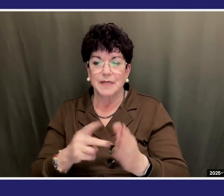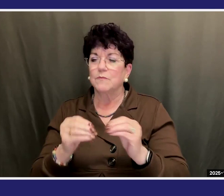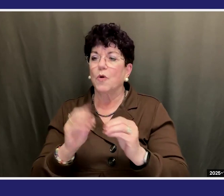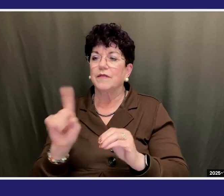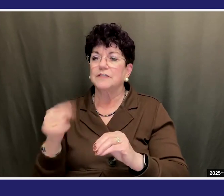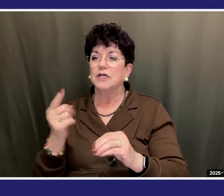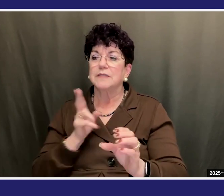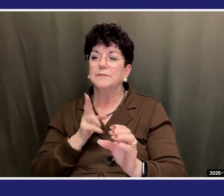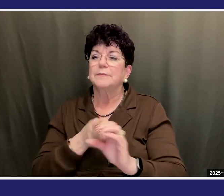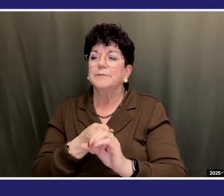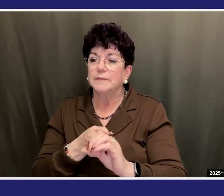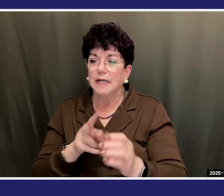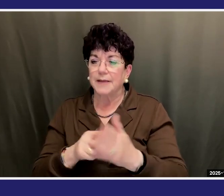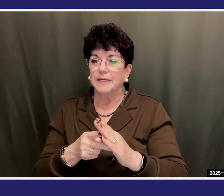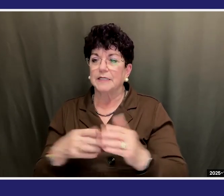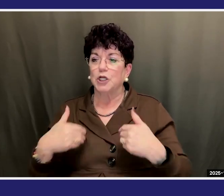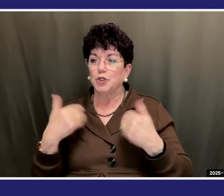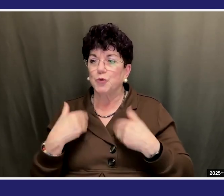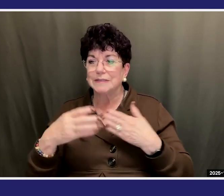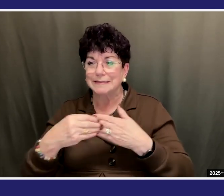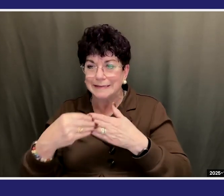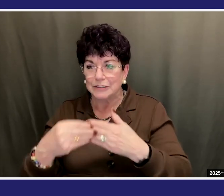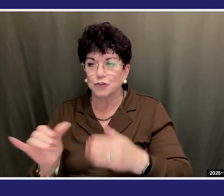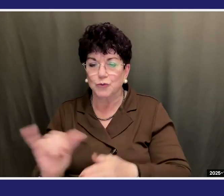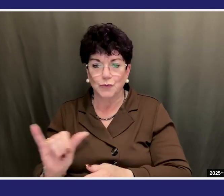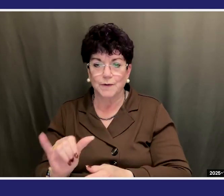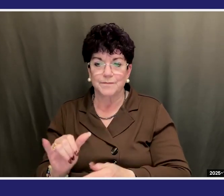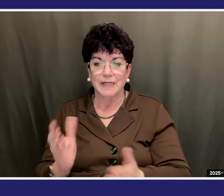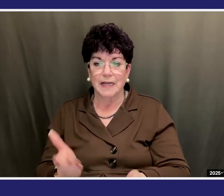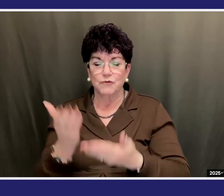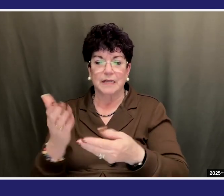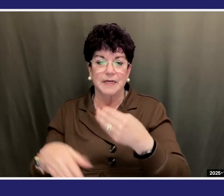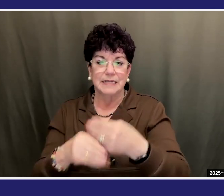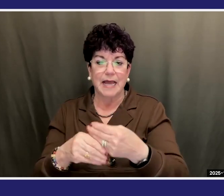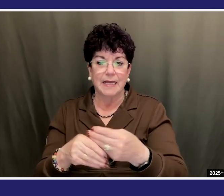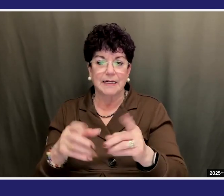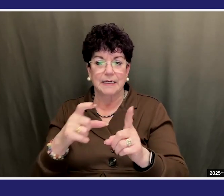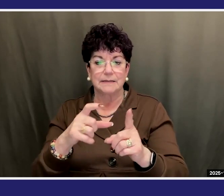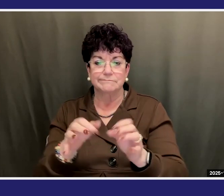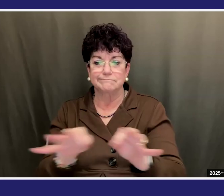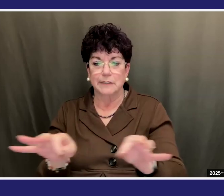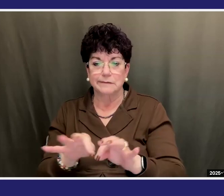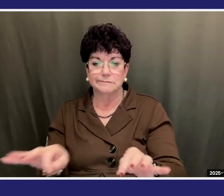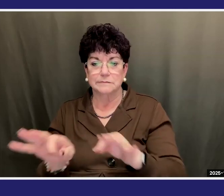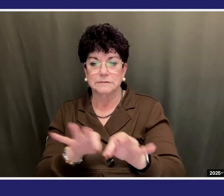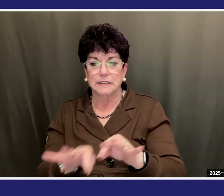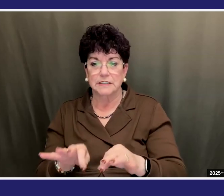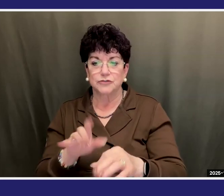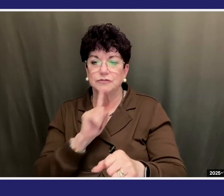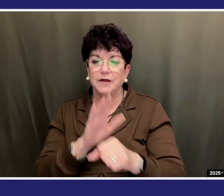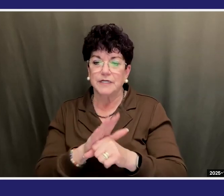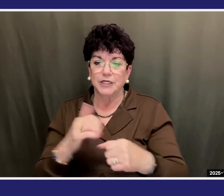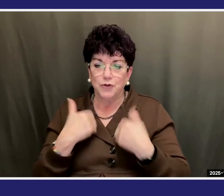participation. It should mean youth leadership. I recommend adding language to ensure youth and families